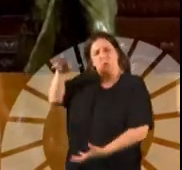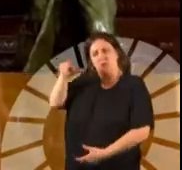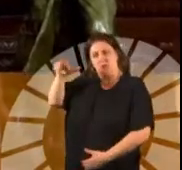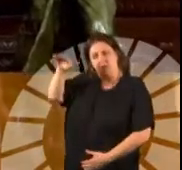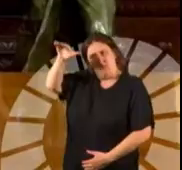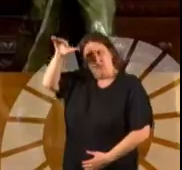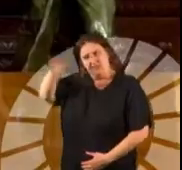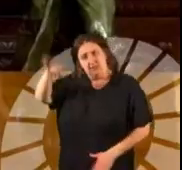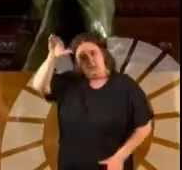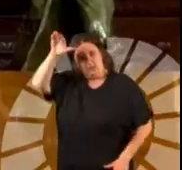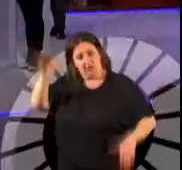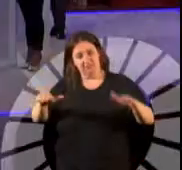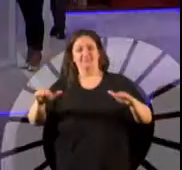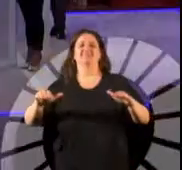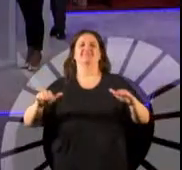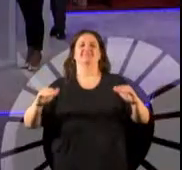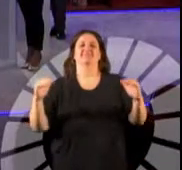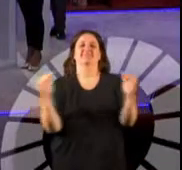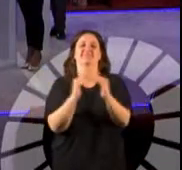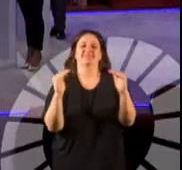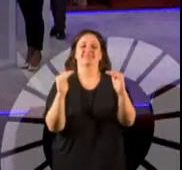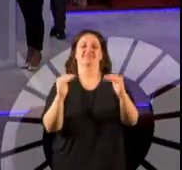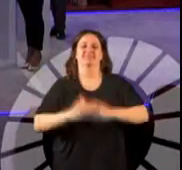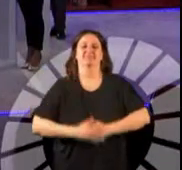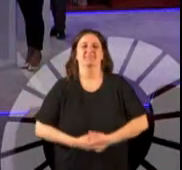planteaba que se eleve that,